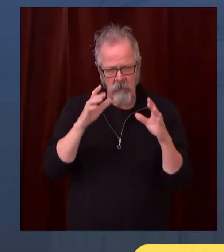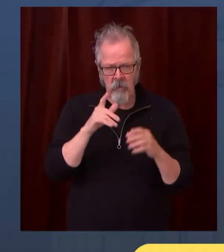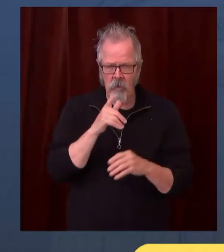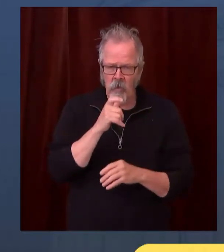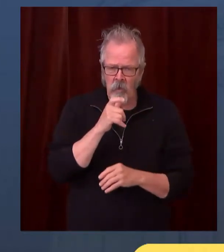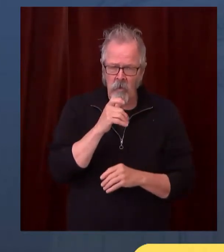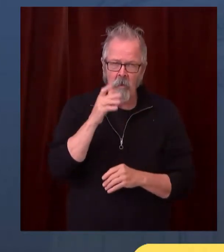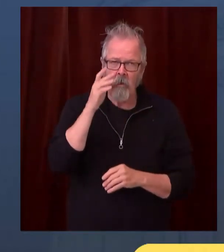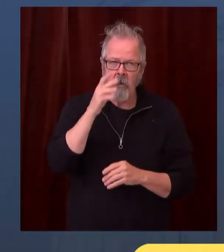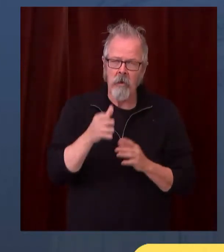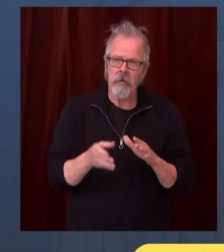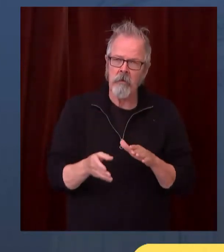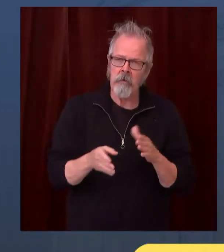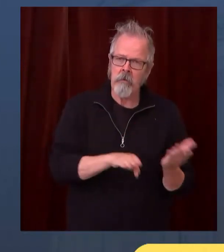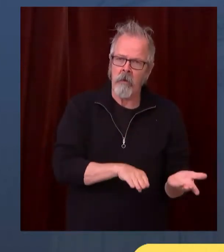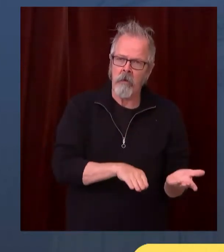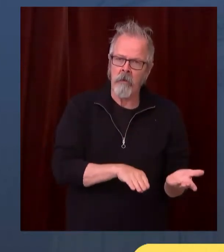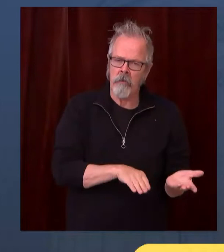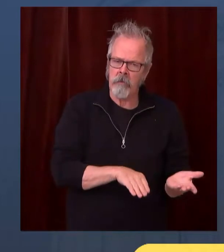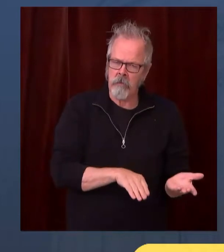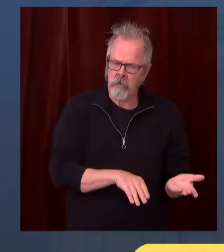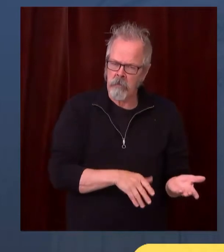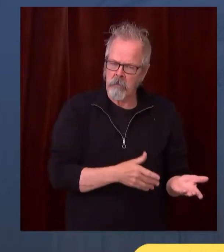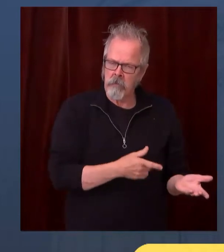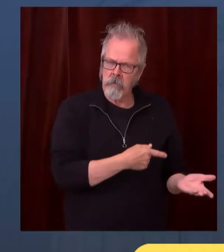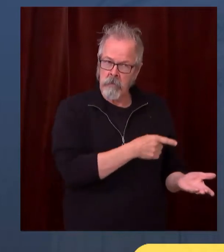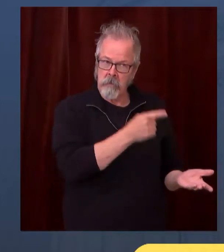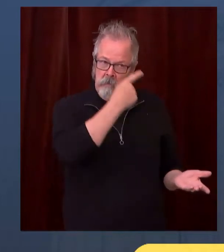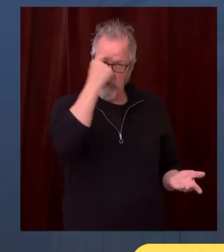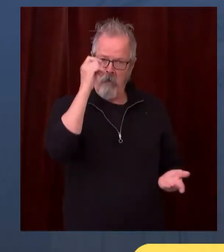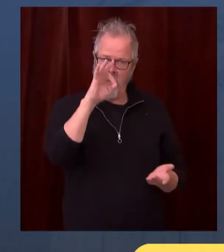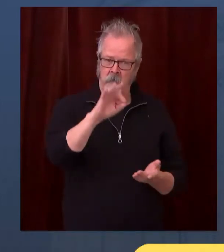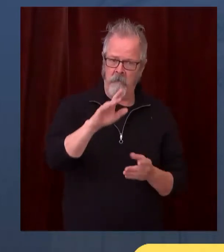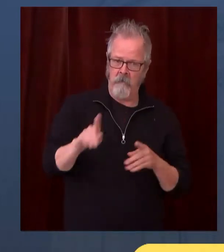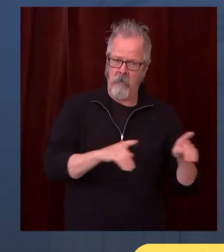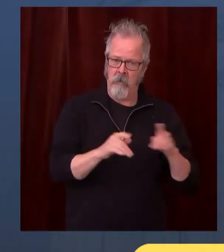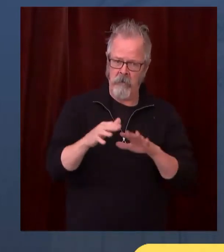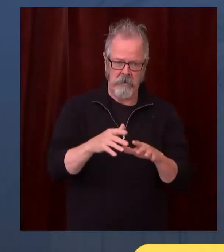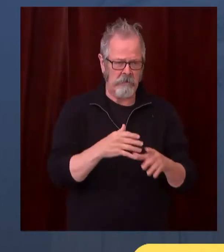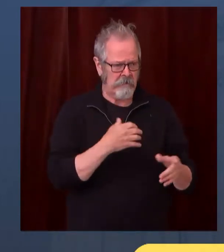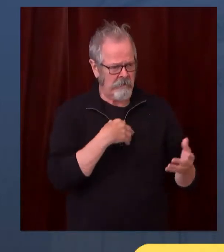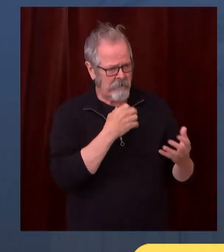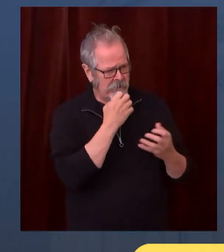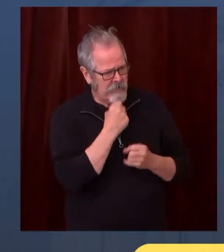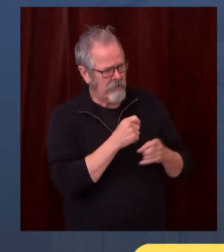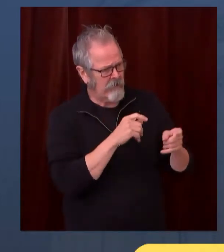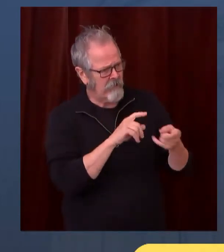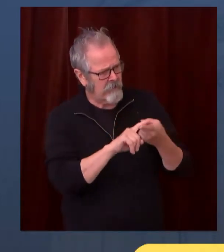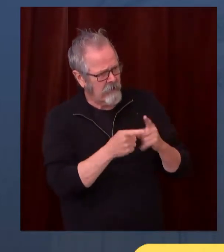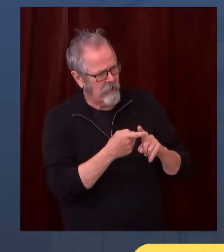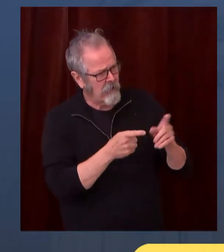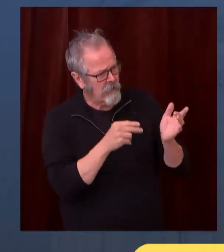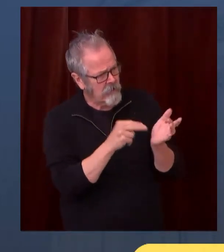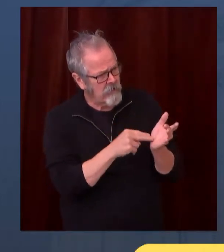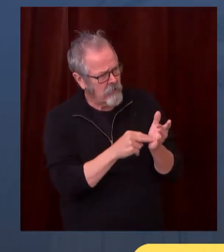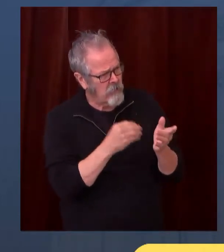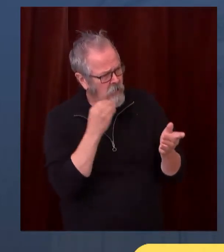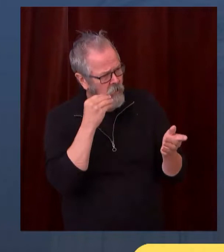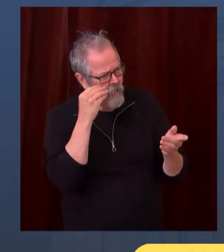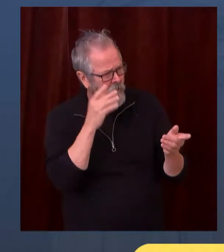a long-term care facility, or yourself for that matter. So with that, I will turn it over to